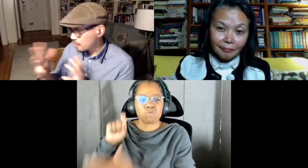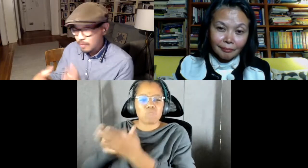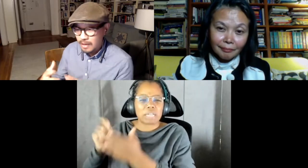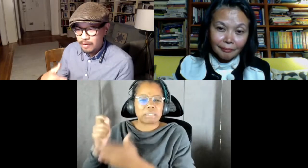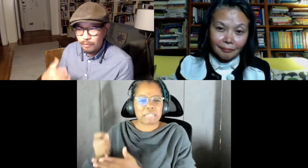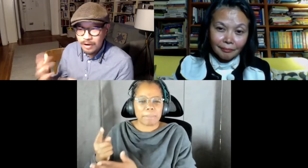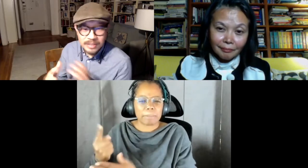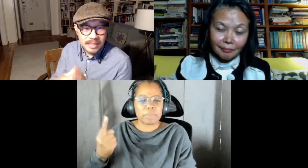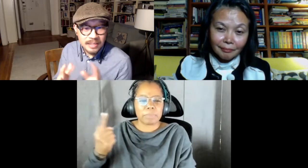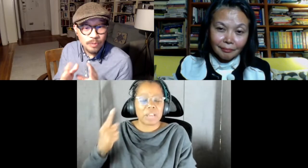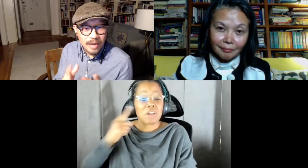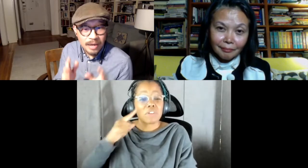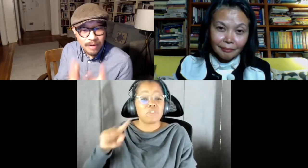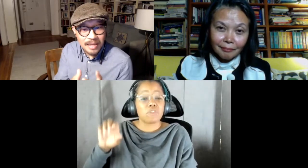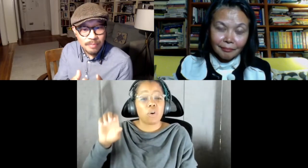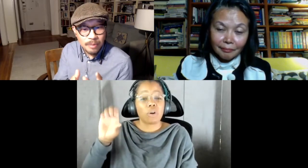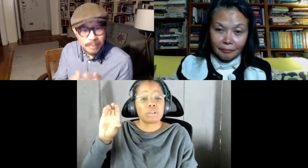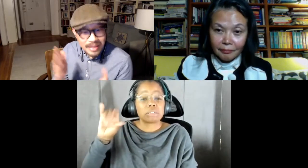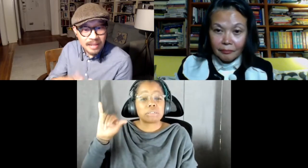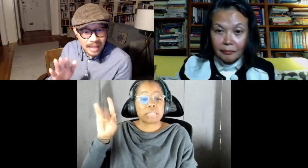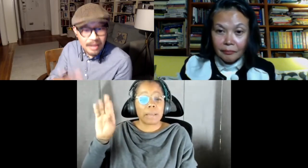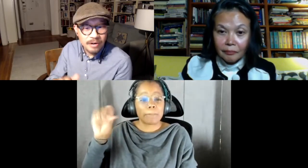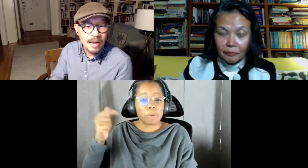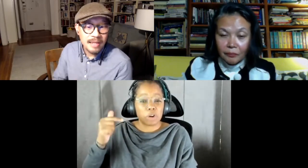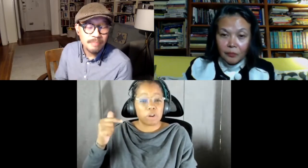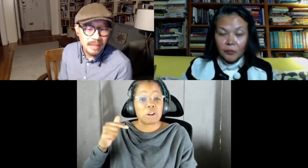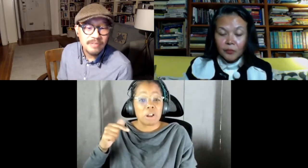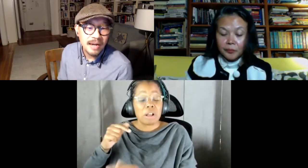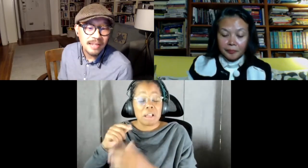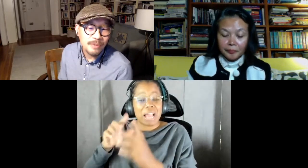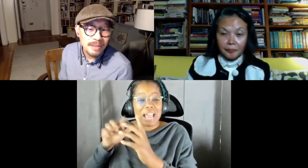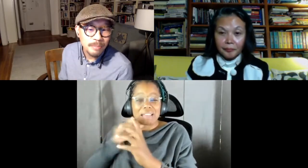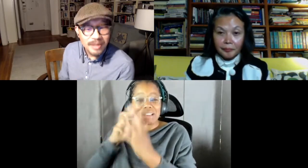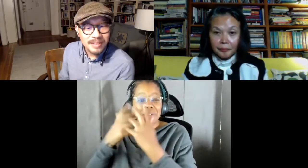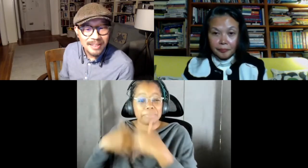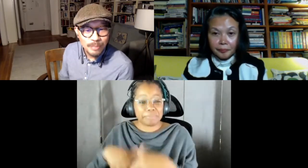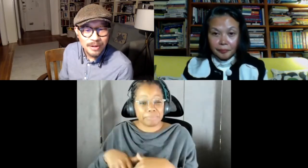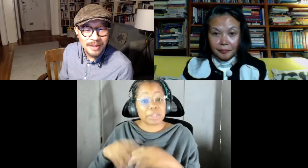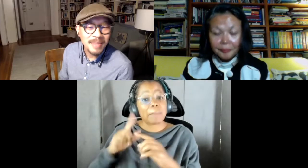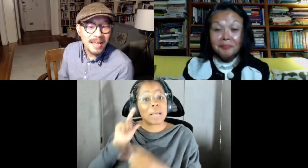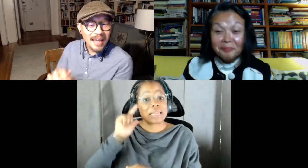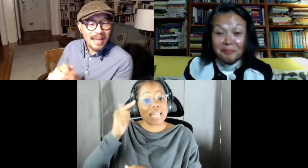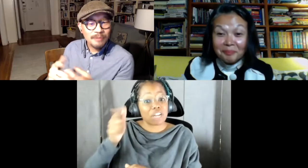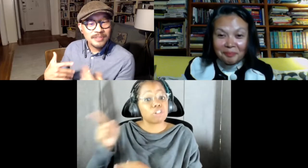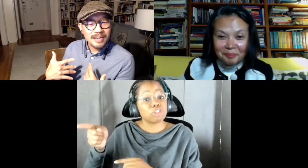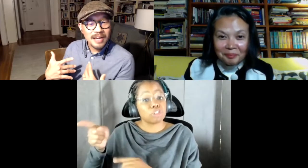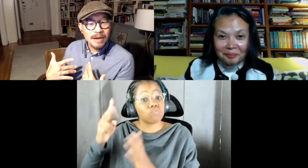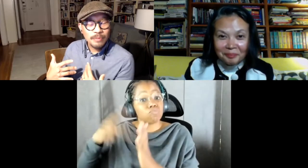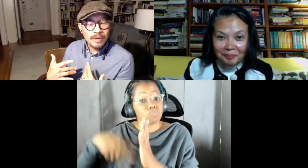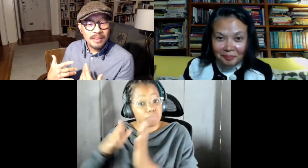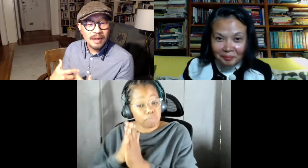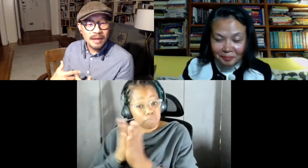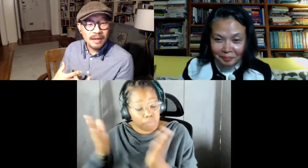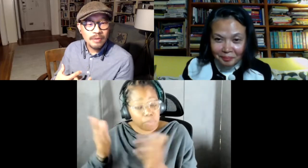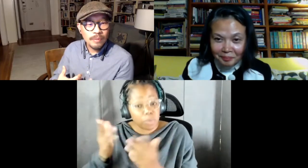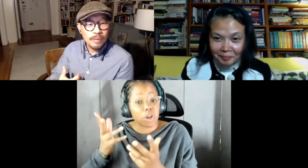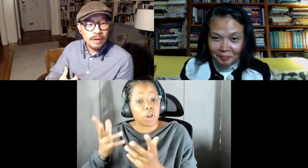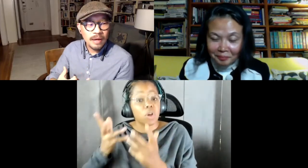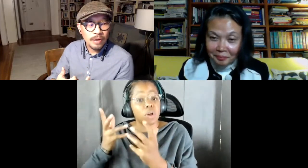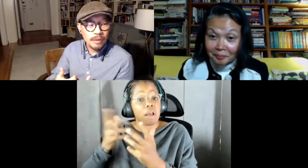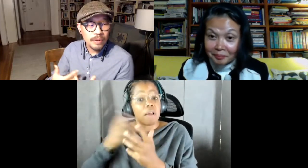but for whatever reason, it didn't work out right at that moment. But then later, I believe that Eileen read the book and liked the book, and was going to come out with